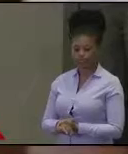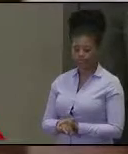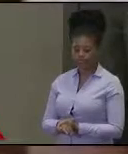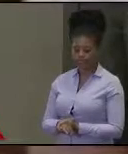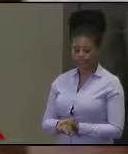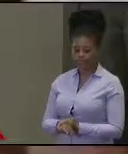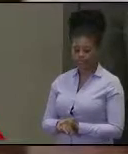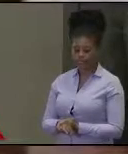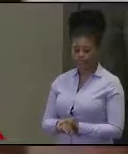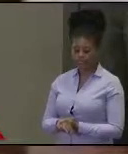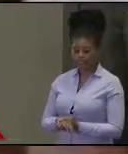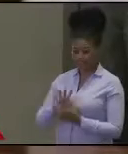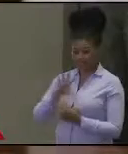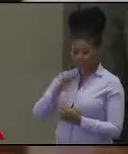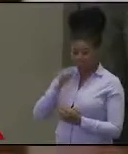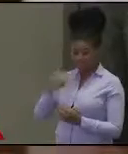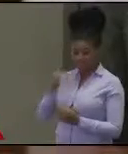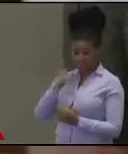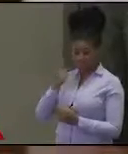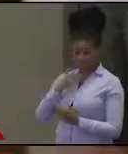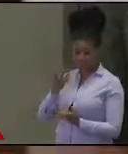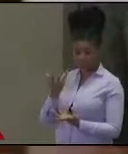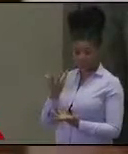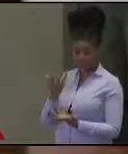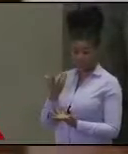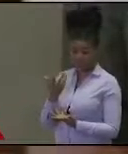Ndithetha into ezam zomqala kanye nemqala.